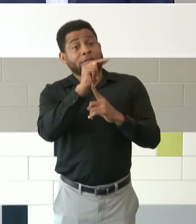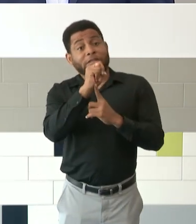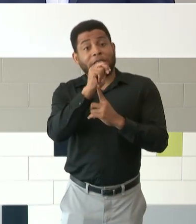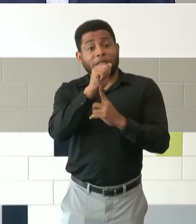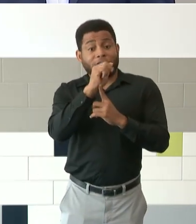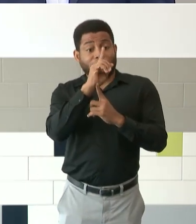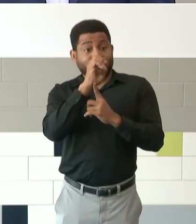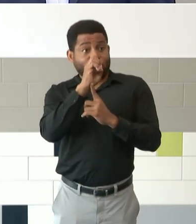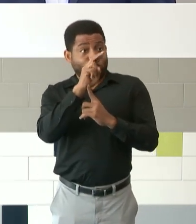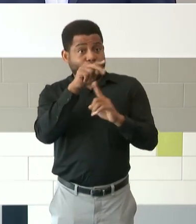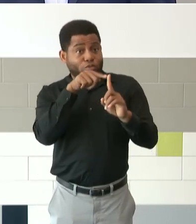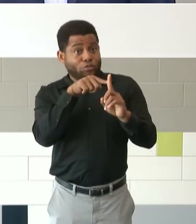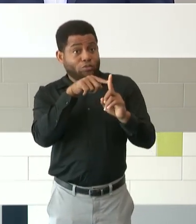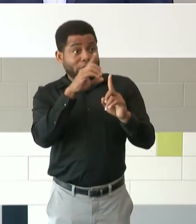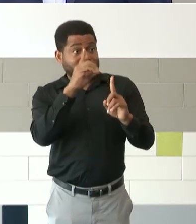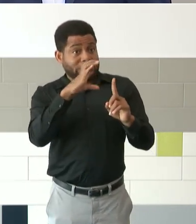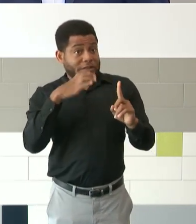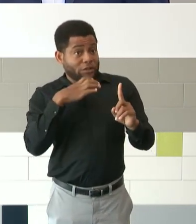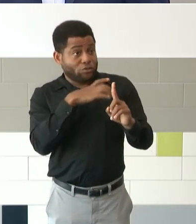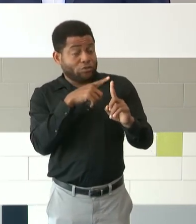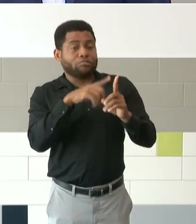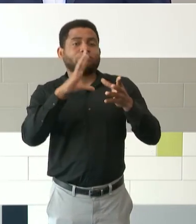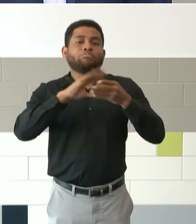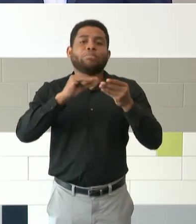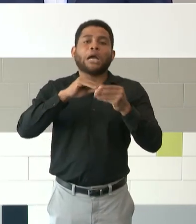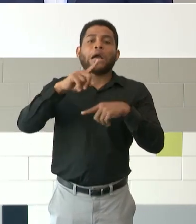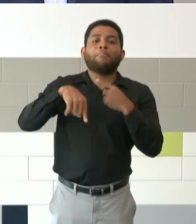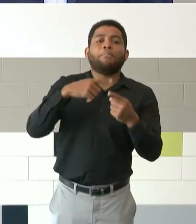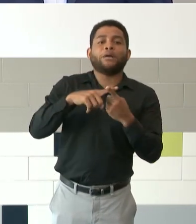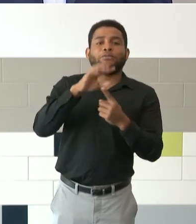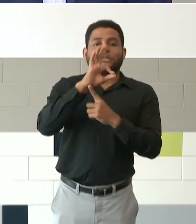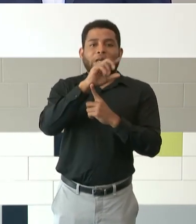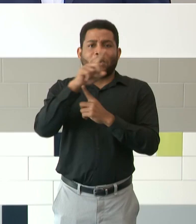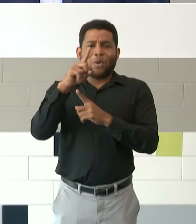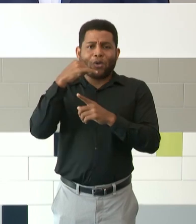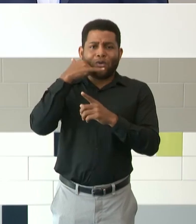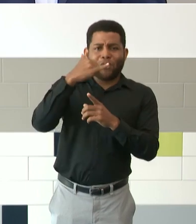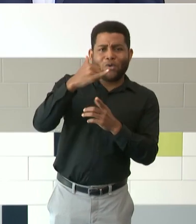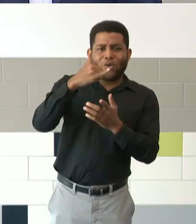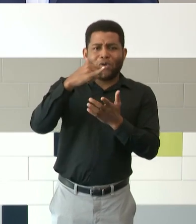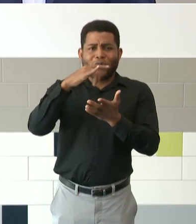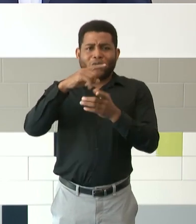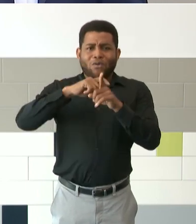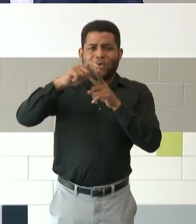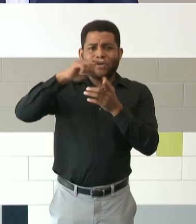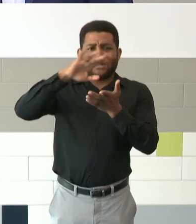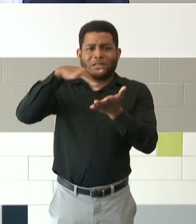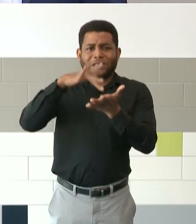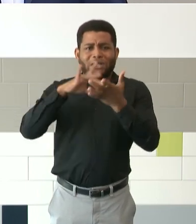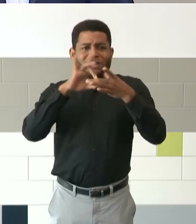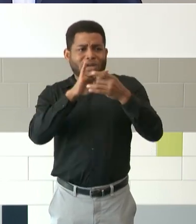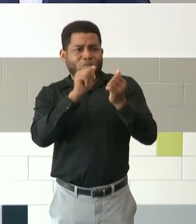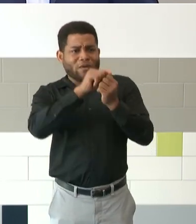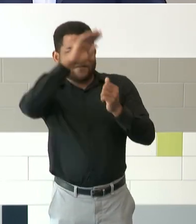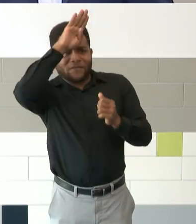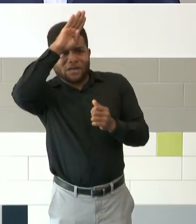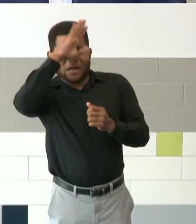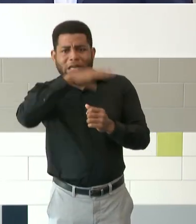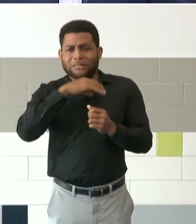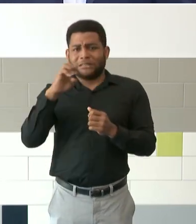having the 911 response return to the fire department. Well, that's not the feedback we get from fire and